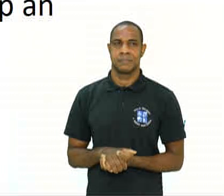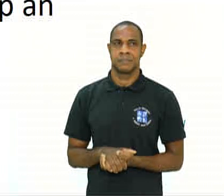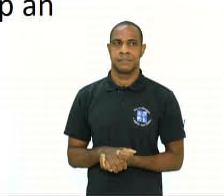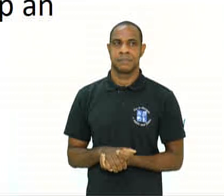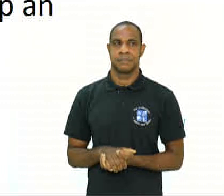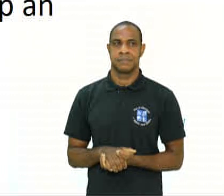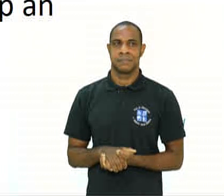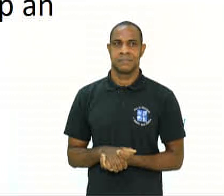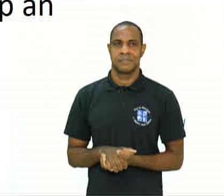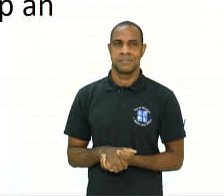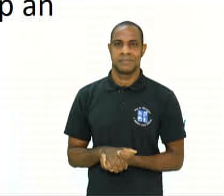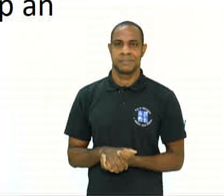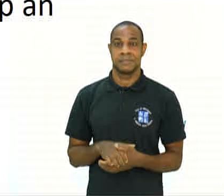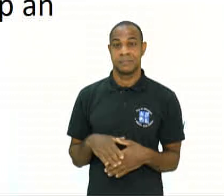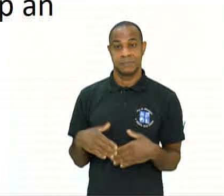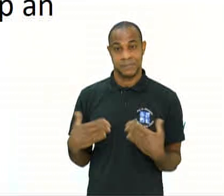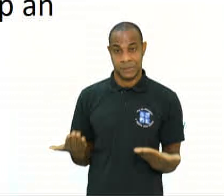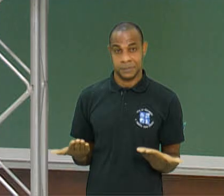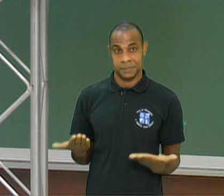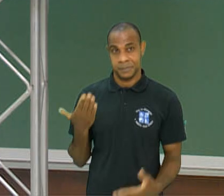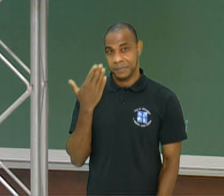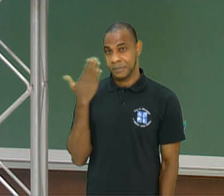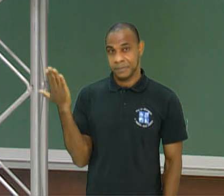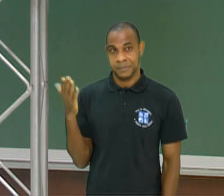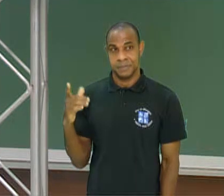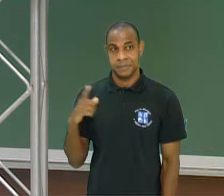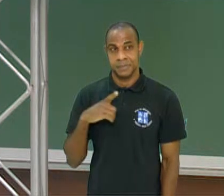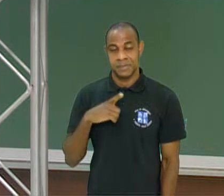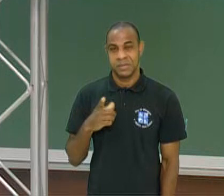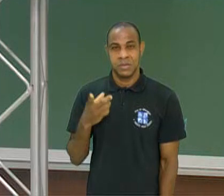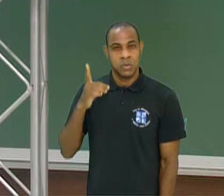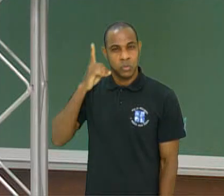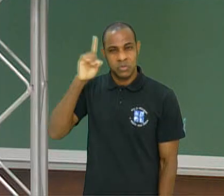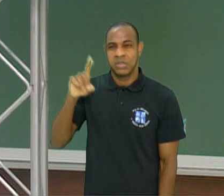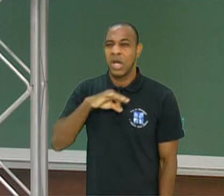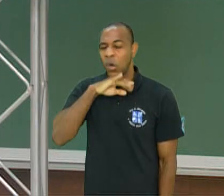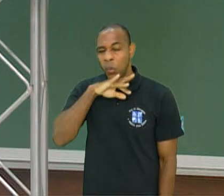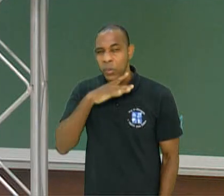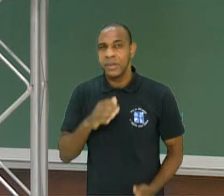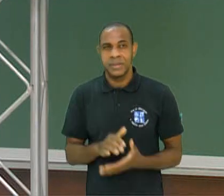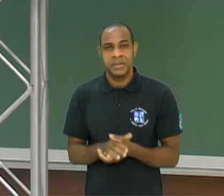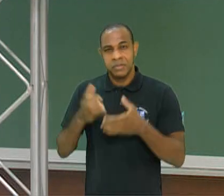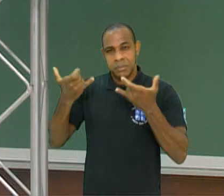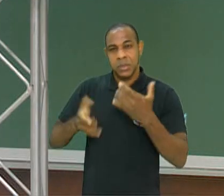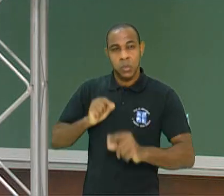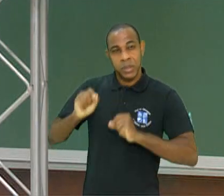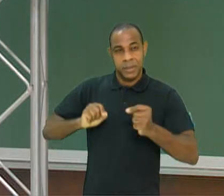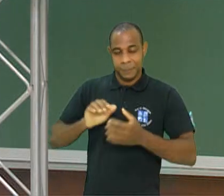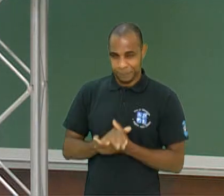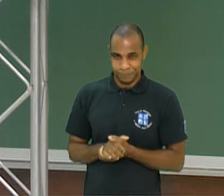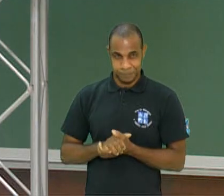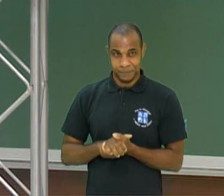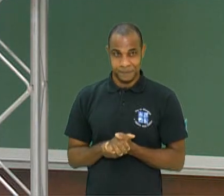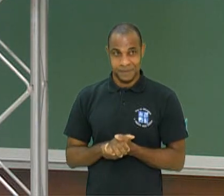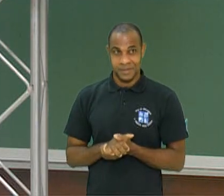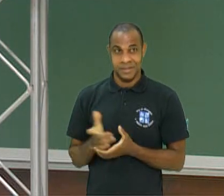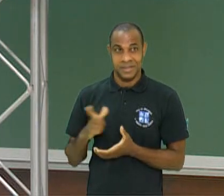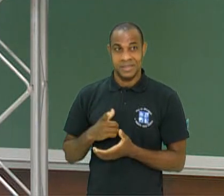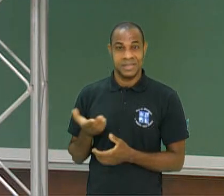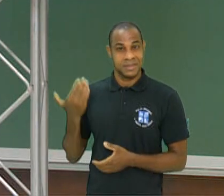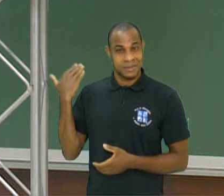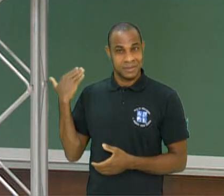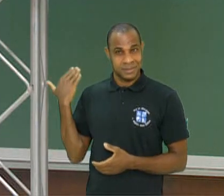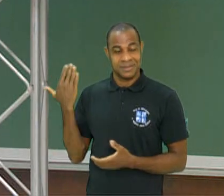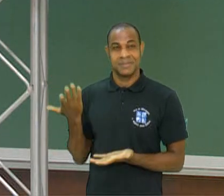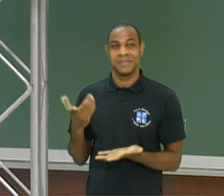oven. Ou seja, o cara teve um péssimo dia, né? Ele fala aqui, né, que na segunda passada ele